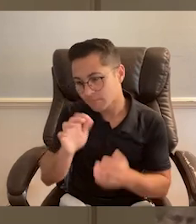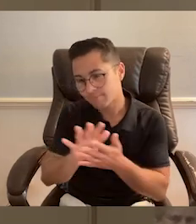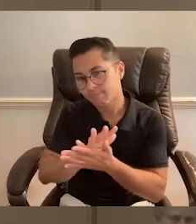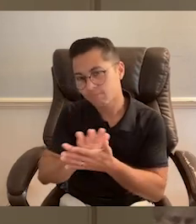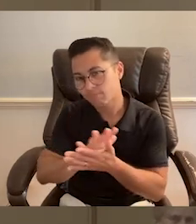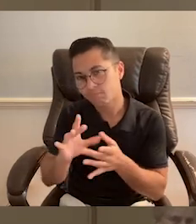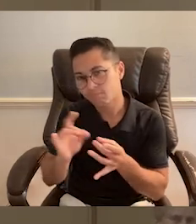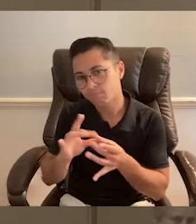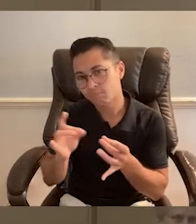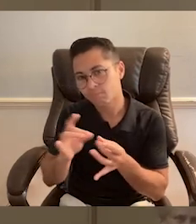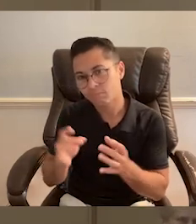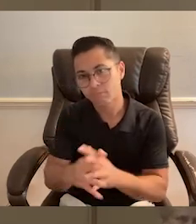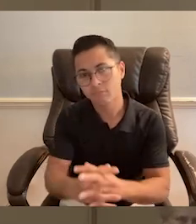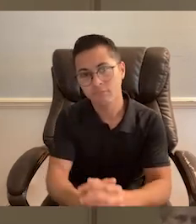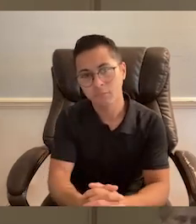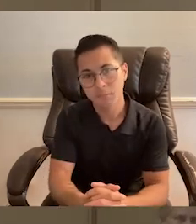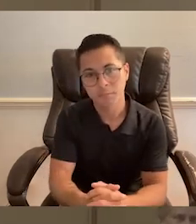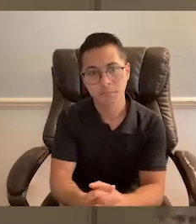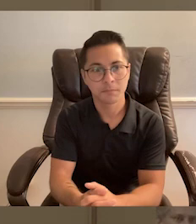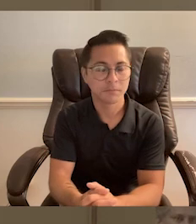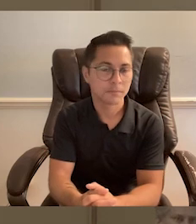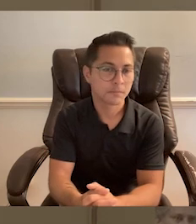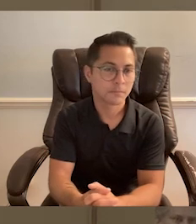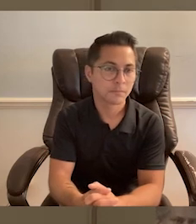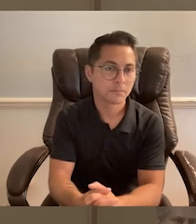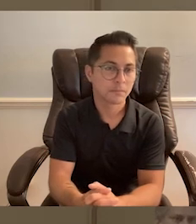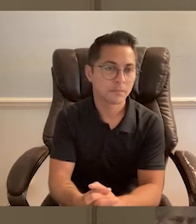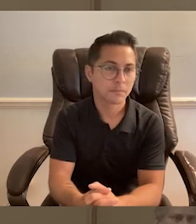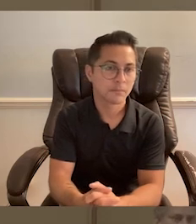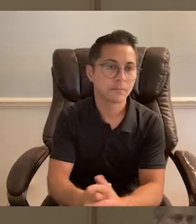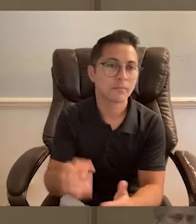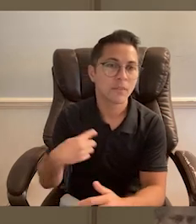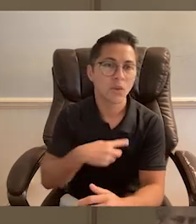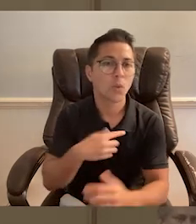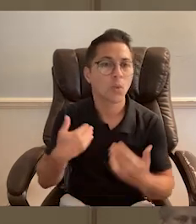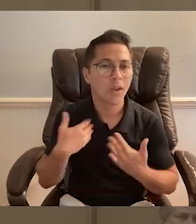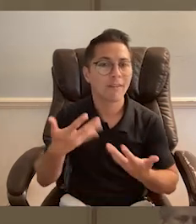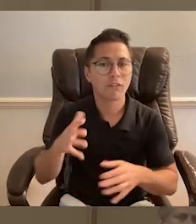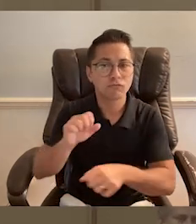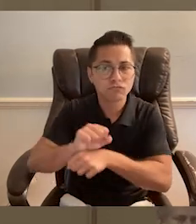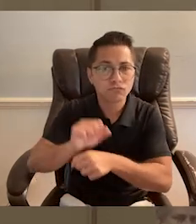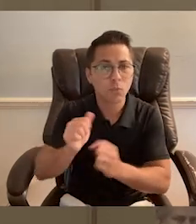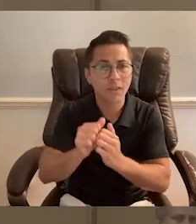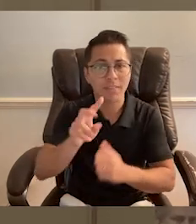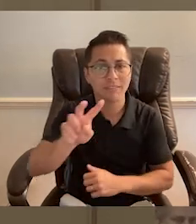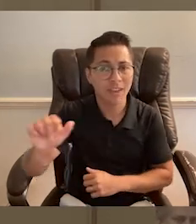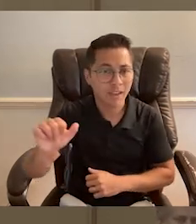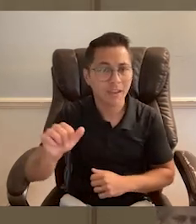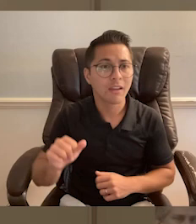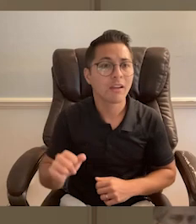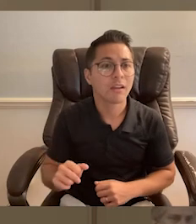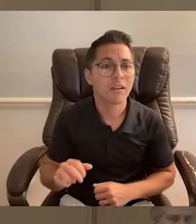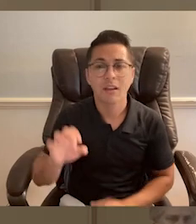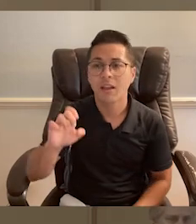balance. So he has function of his legs and his arms but at a limit, and he fatigues a lot. So an